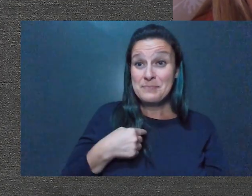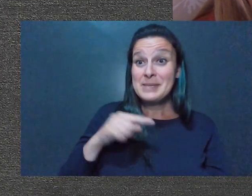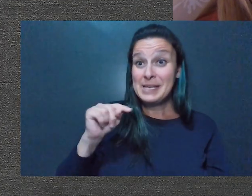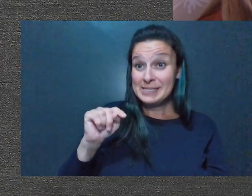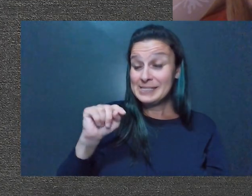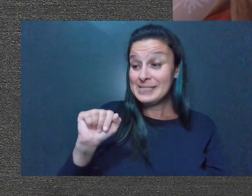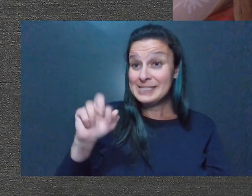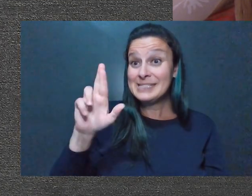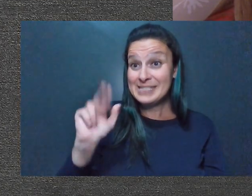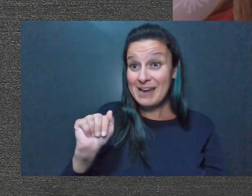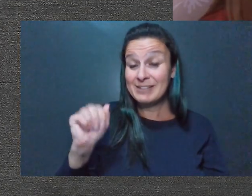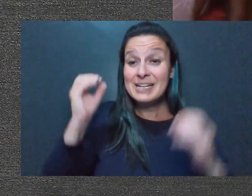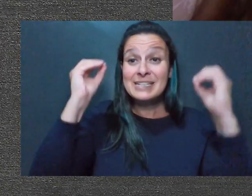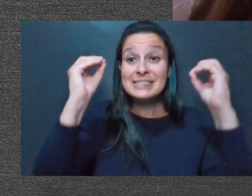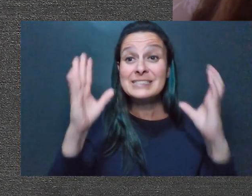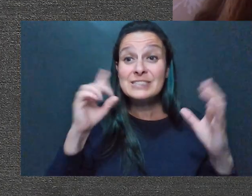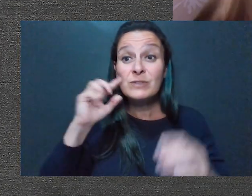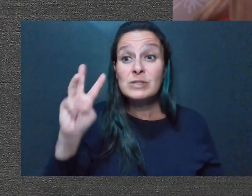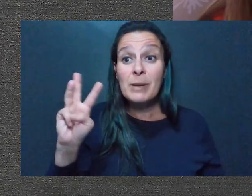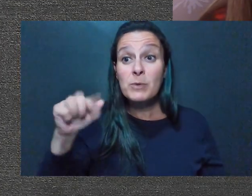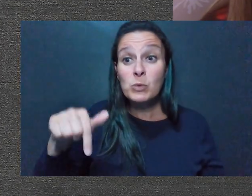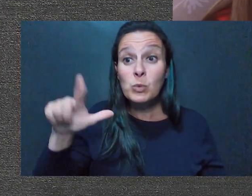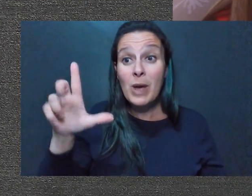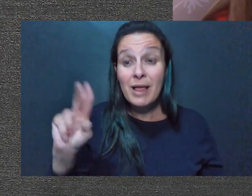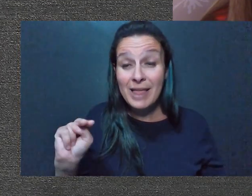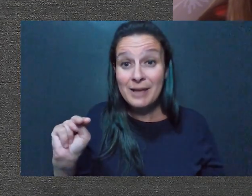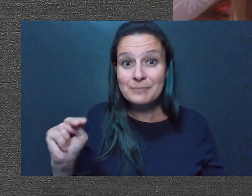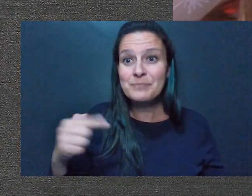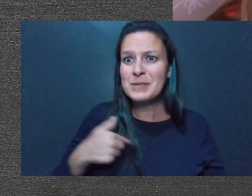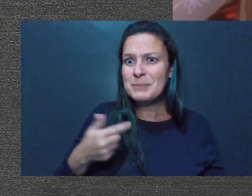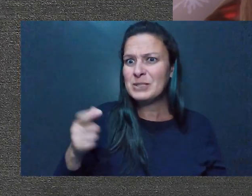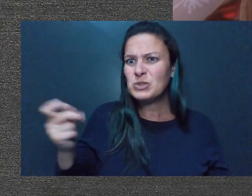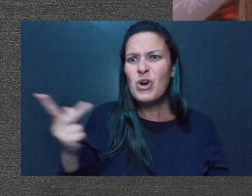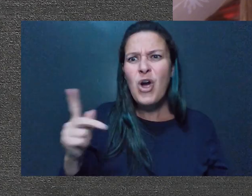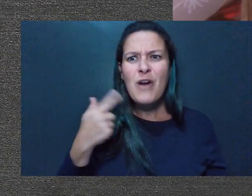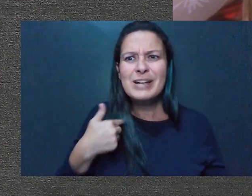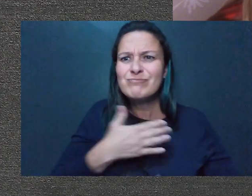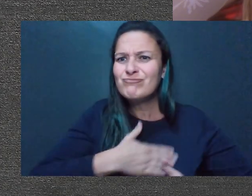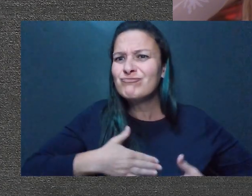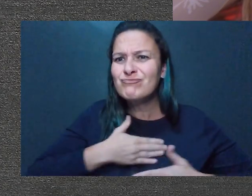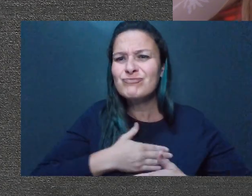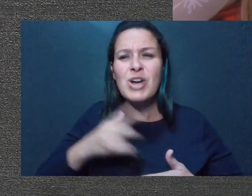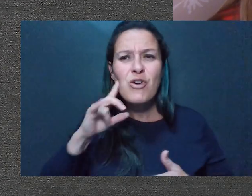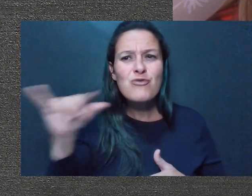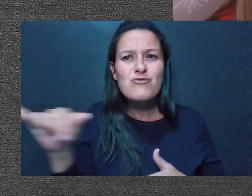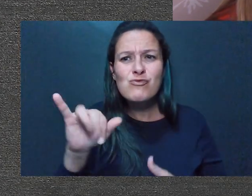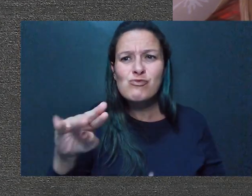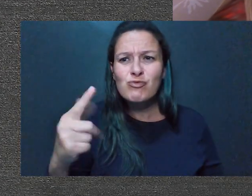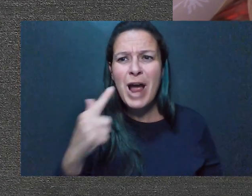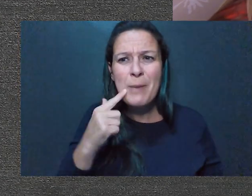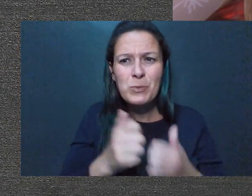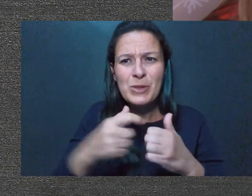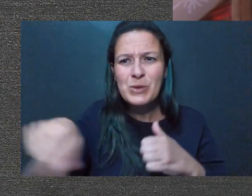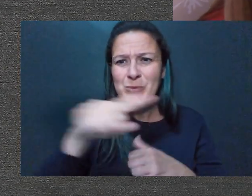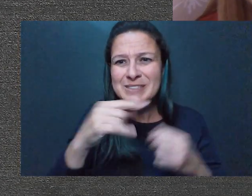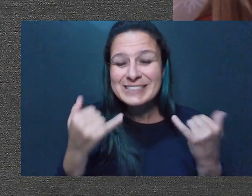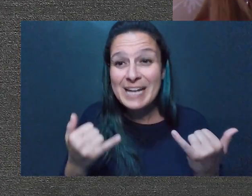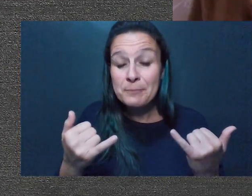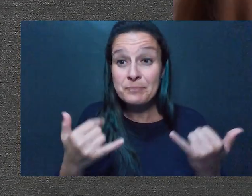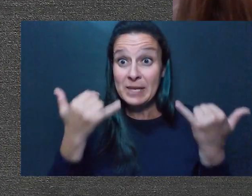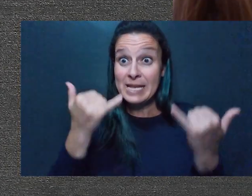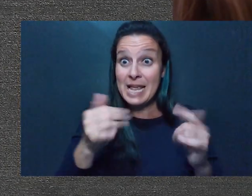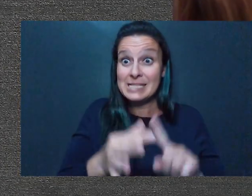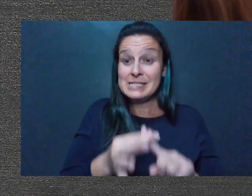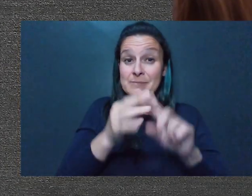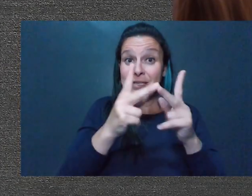teacher for WQLN. And George and I have already had a blast rhyming with you today. Now we're going to take you to a special